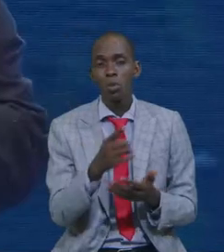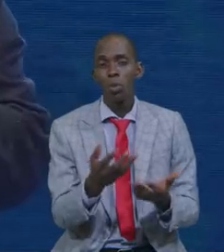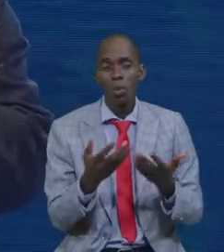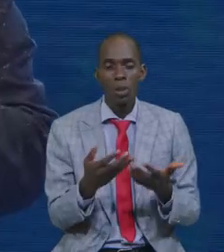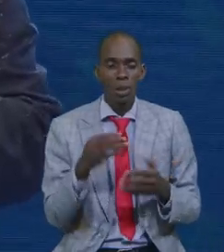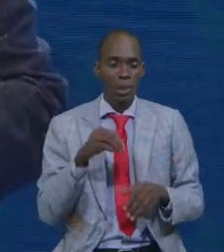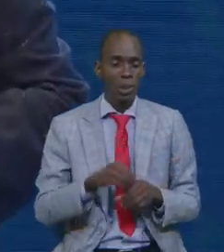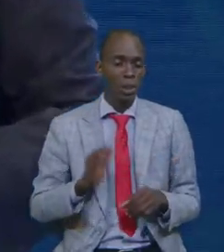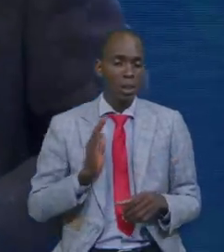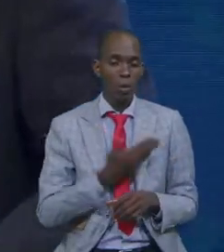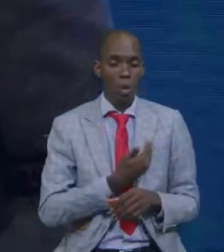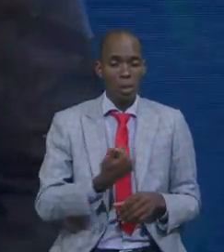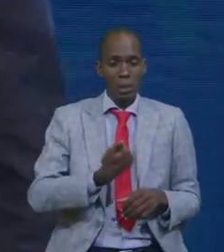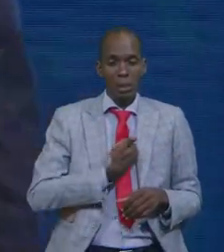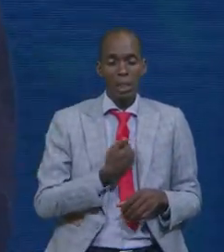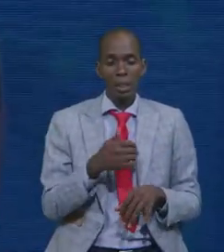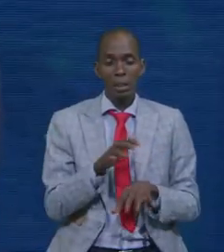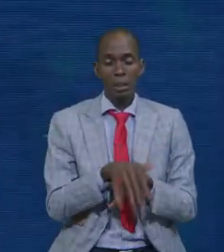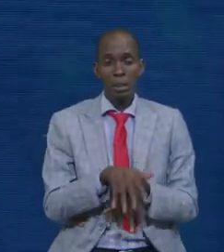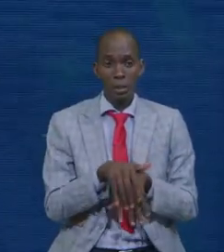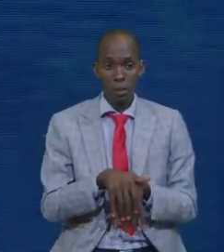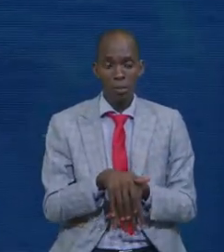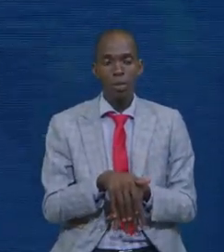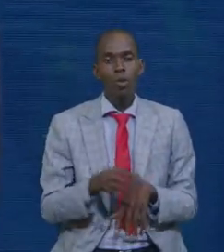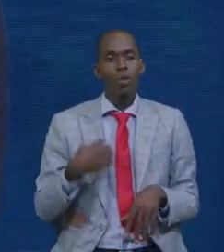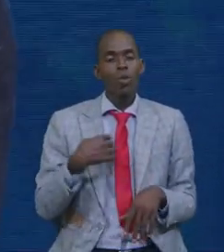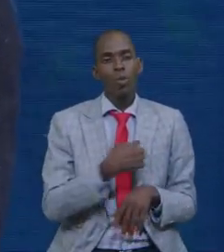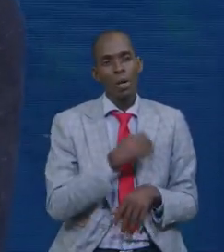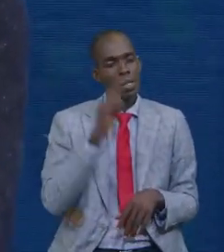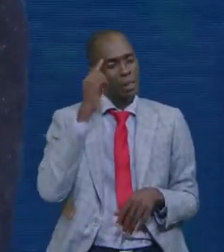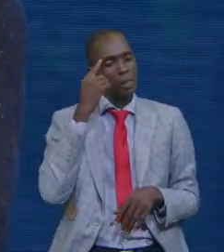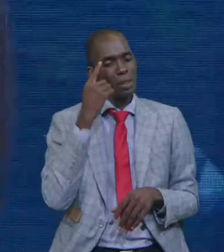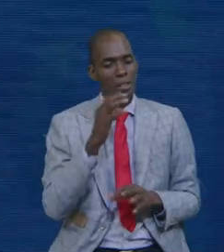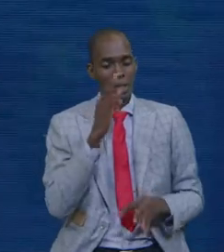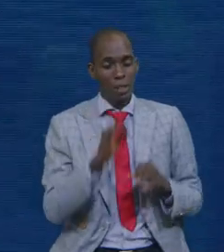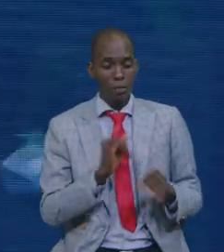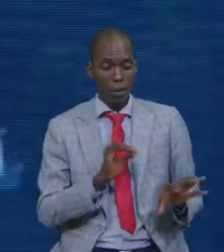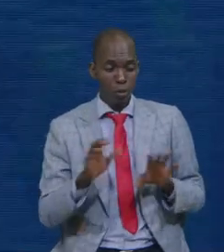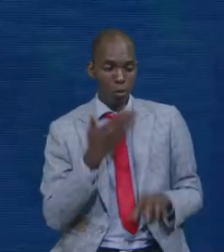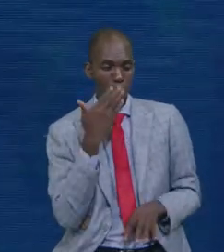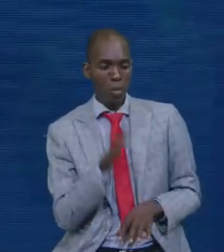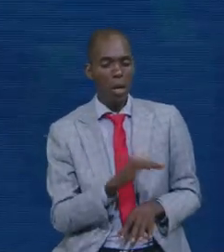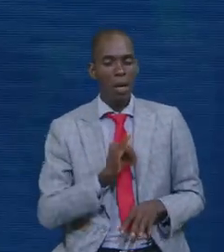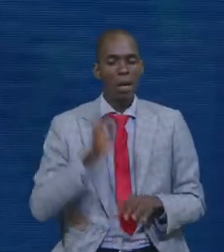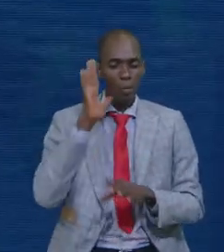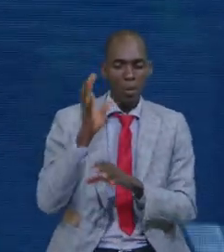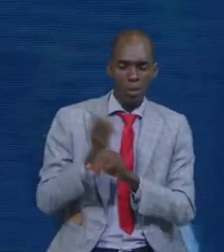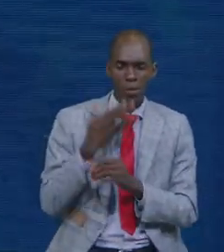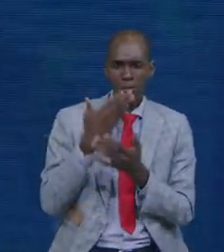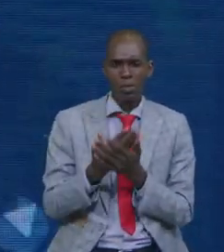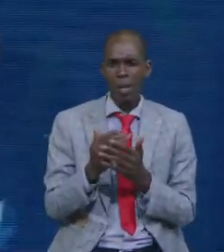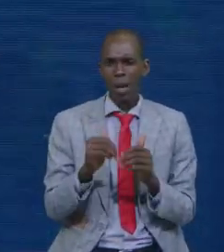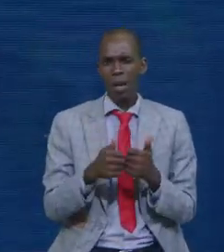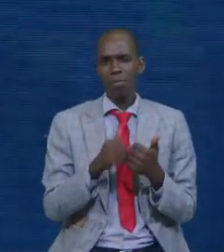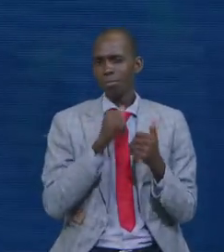self-deception, we think, if I do bad, then I will get good. How can you? That's